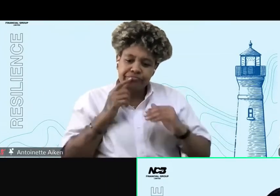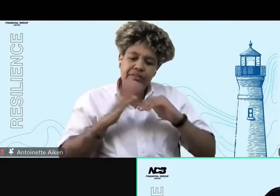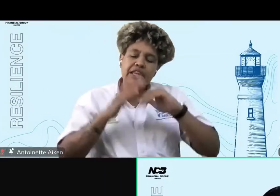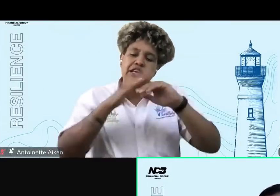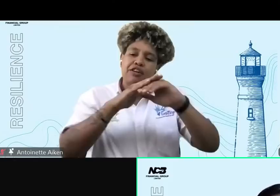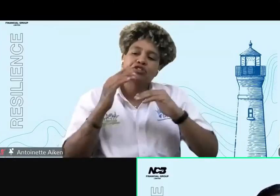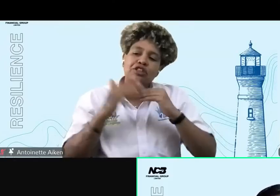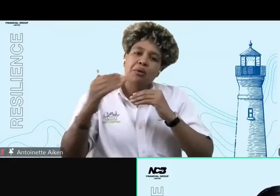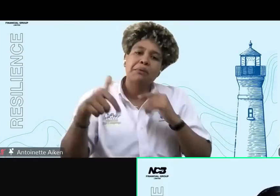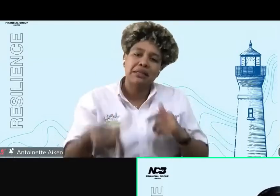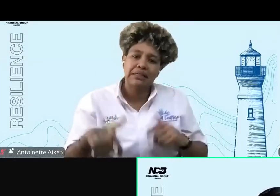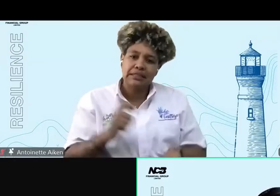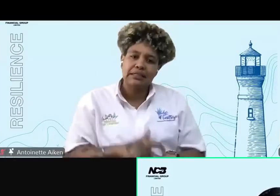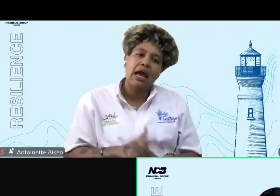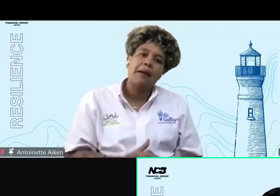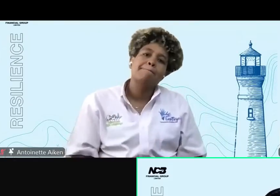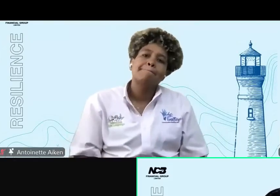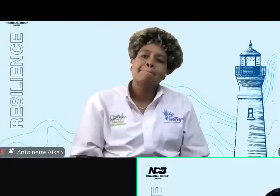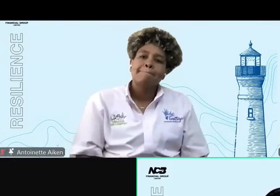over this period.